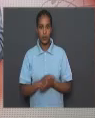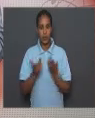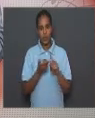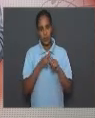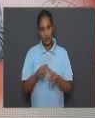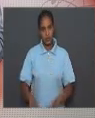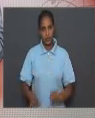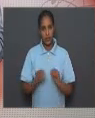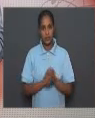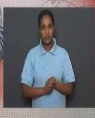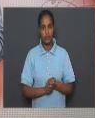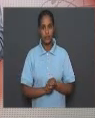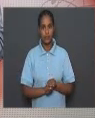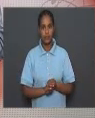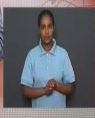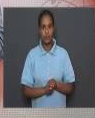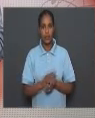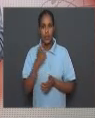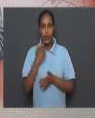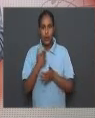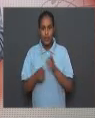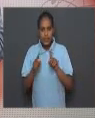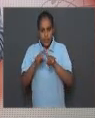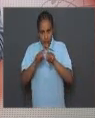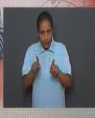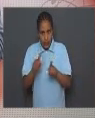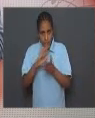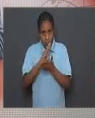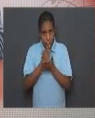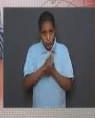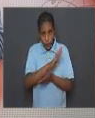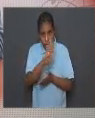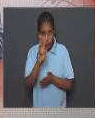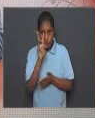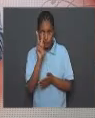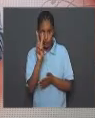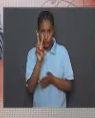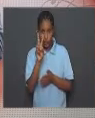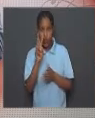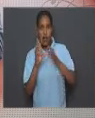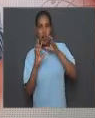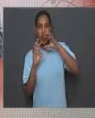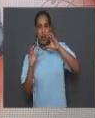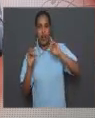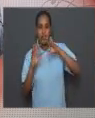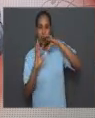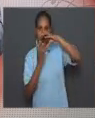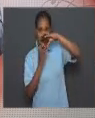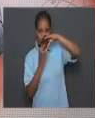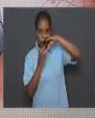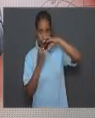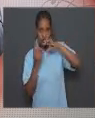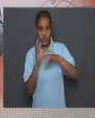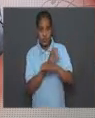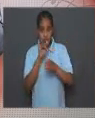Welcome back, students. What was the difference between your two light bulbs? The cell